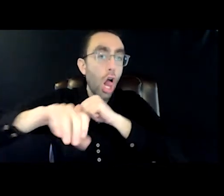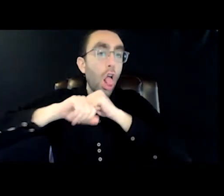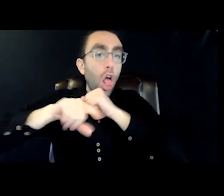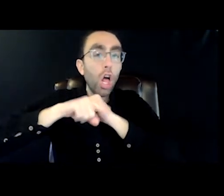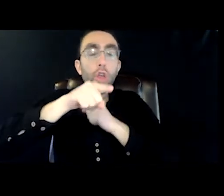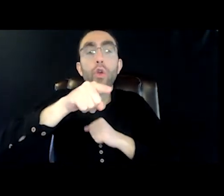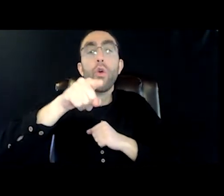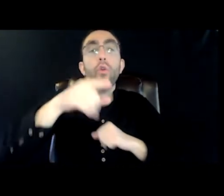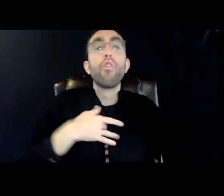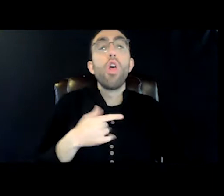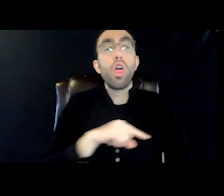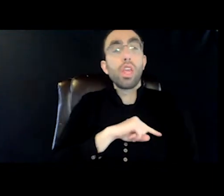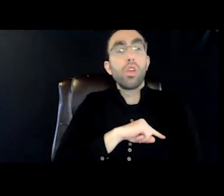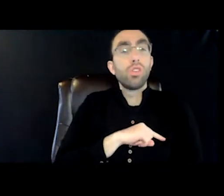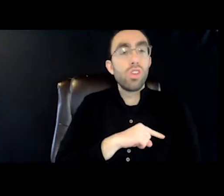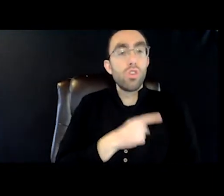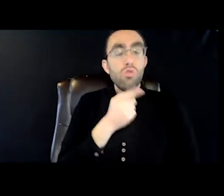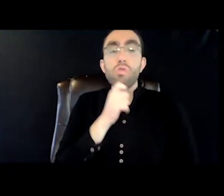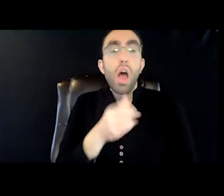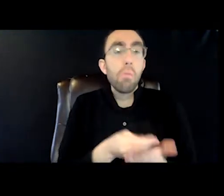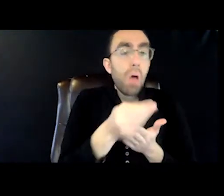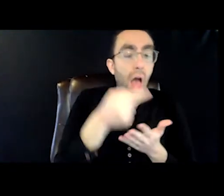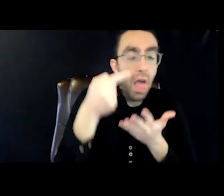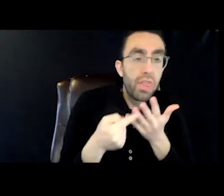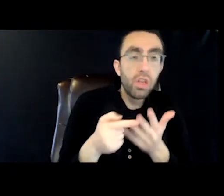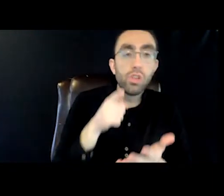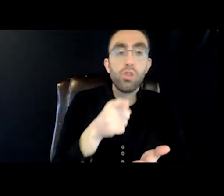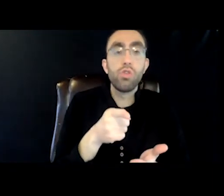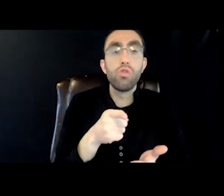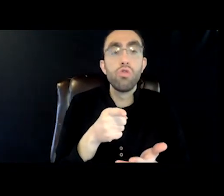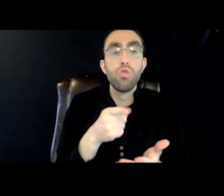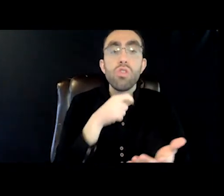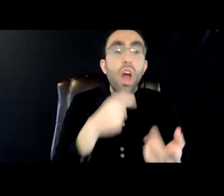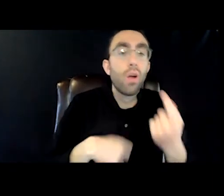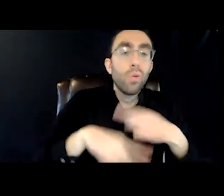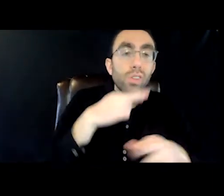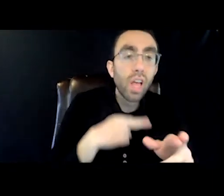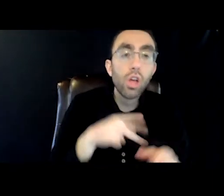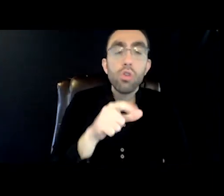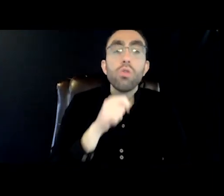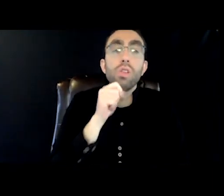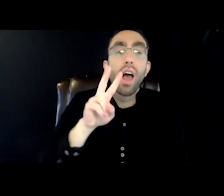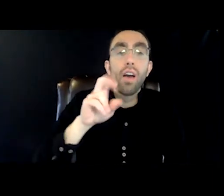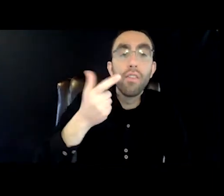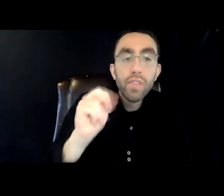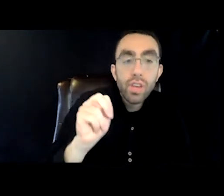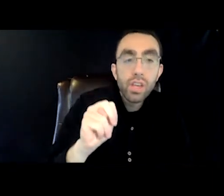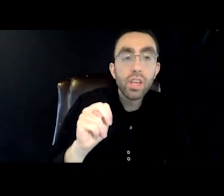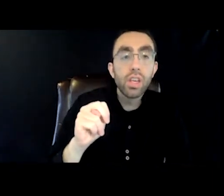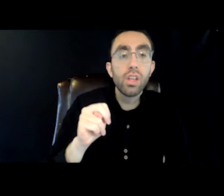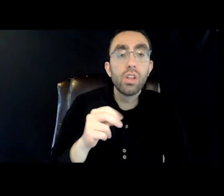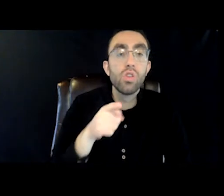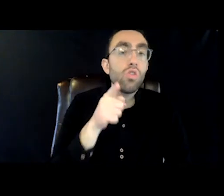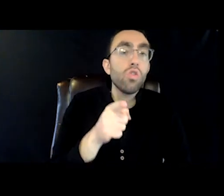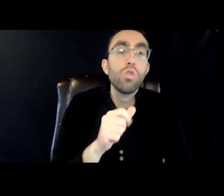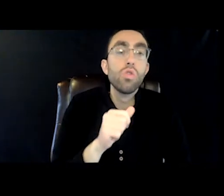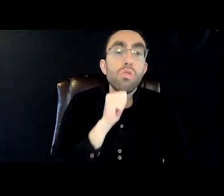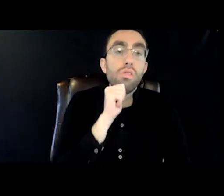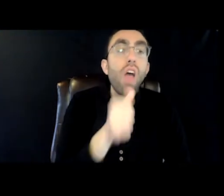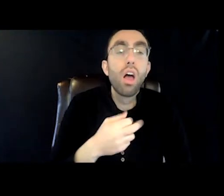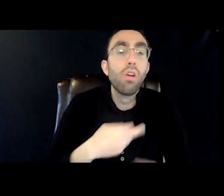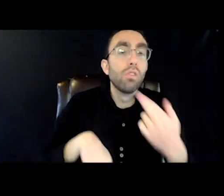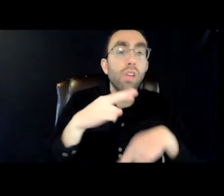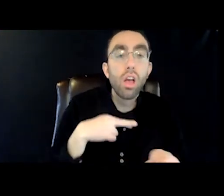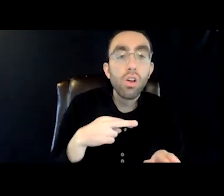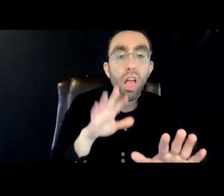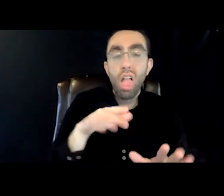choices, for, you know, our personal carbon footprint, for being vegan or not being vegan, for